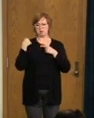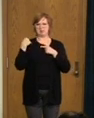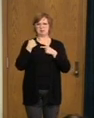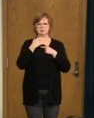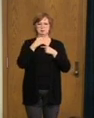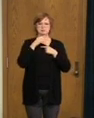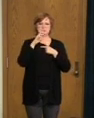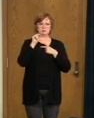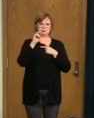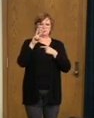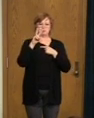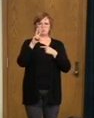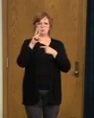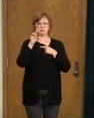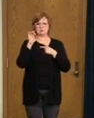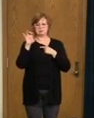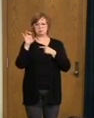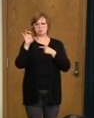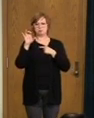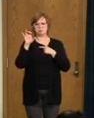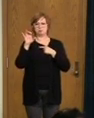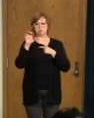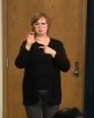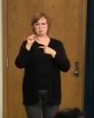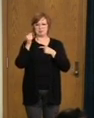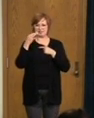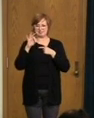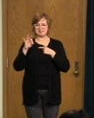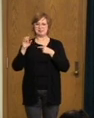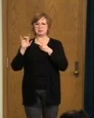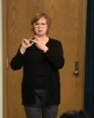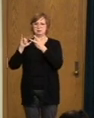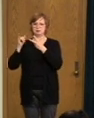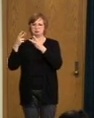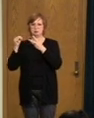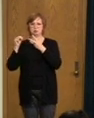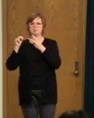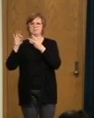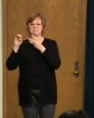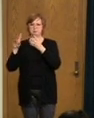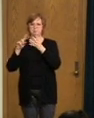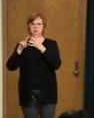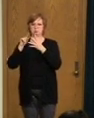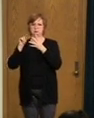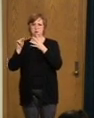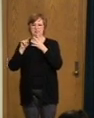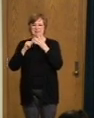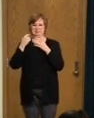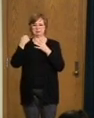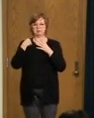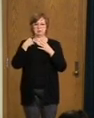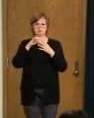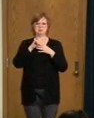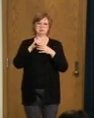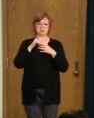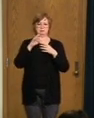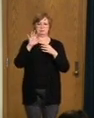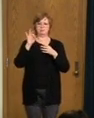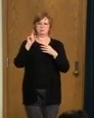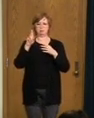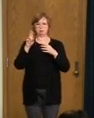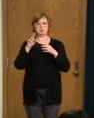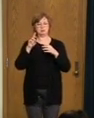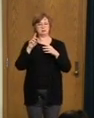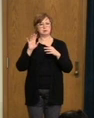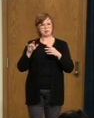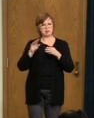of 2020. And the numbers are somewhat struck me as, approaching, I've had some people say that COVID is just